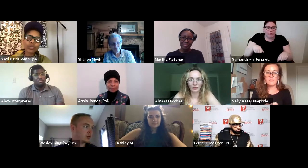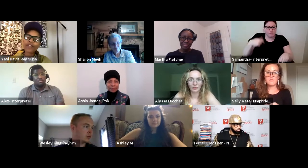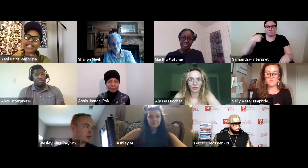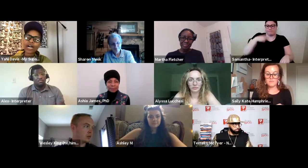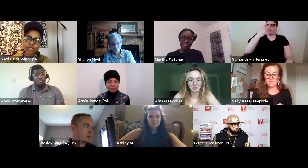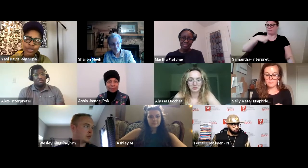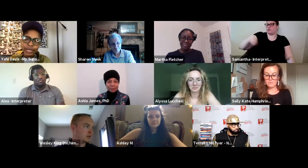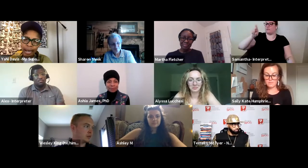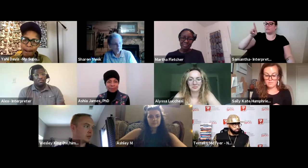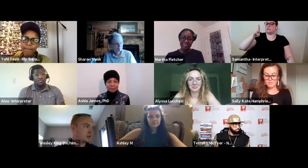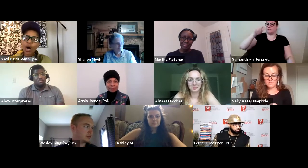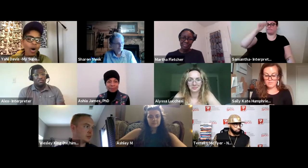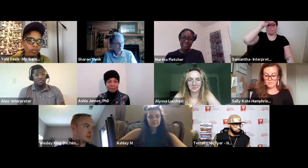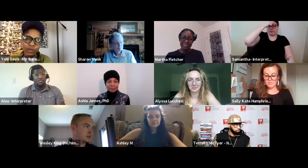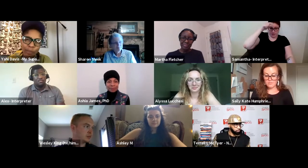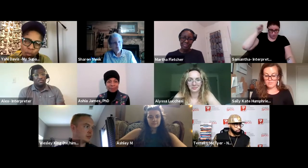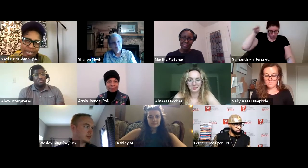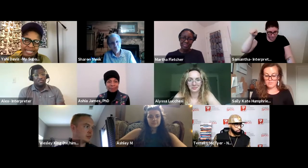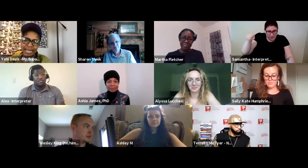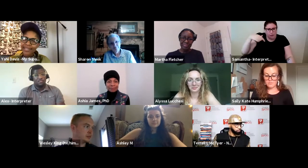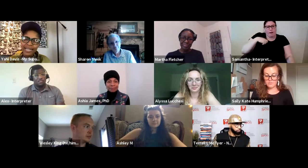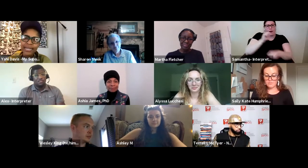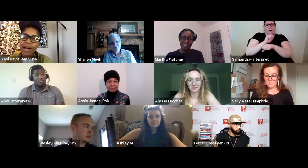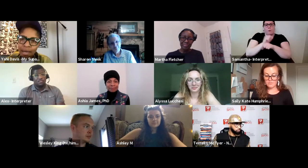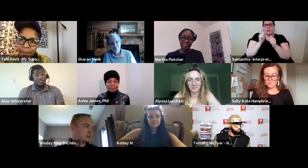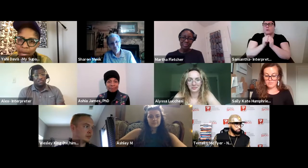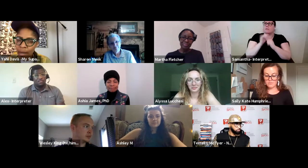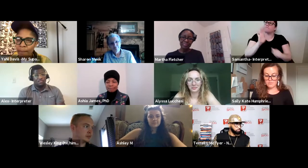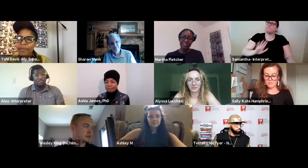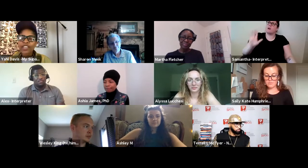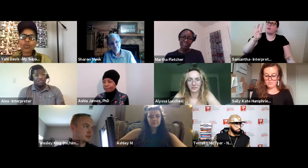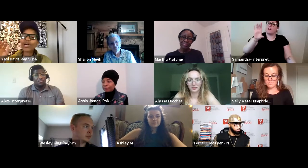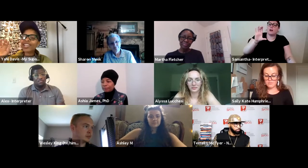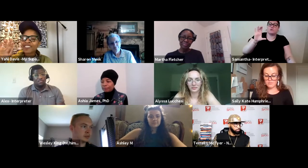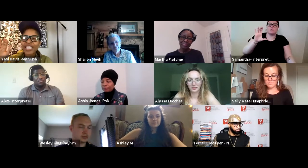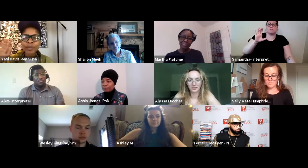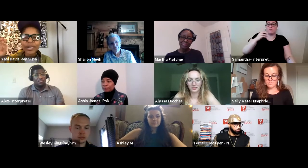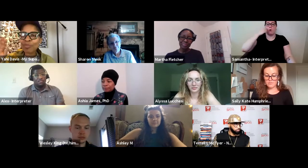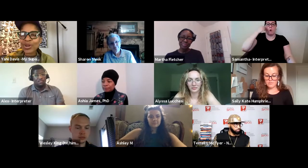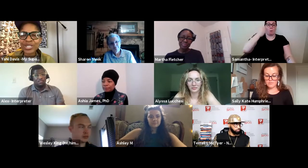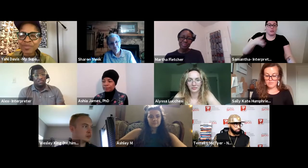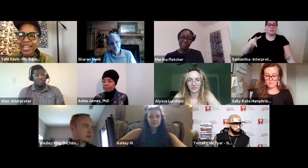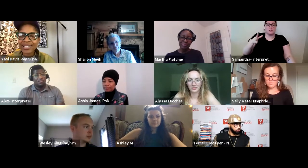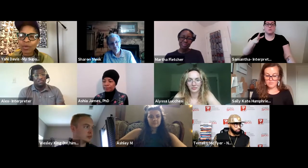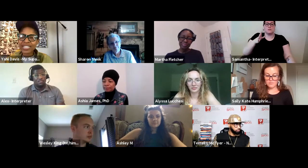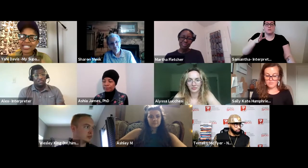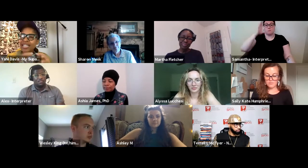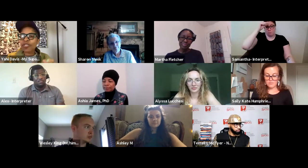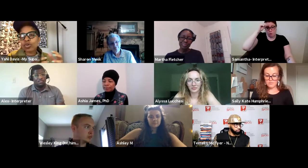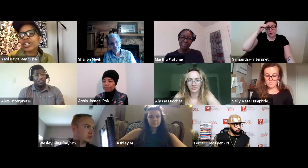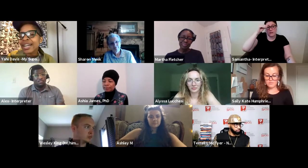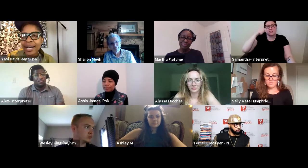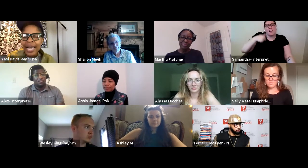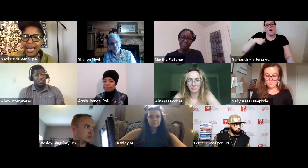I worked with 800 homeless boys at that time. The wave has been important to me as I was in